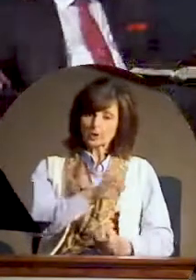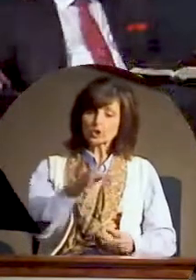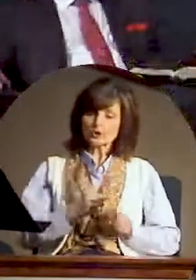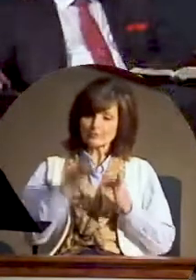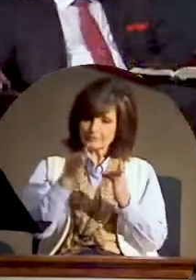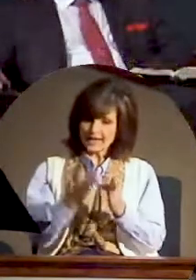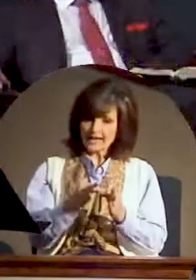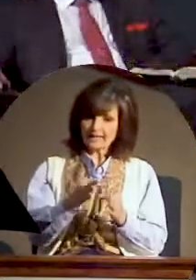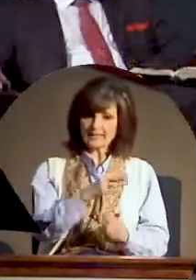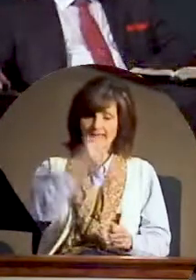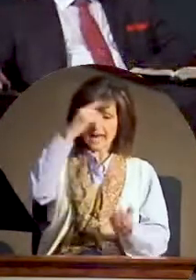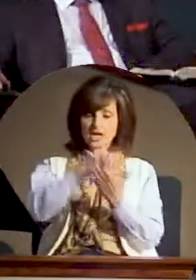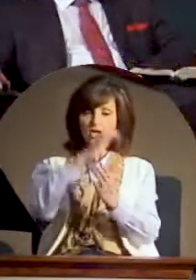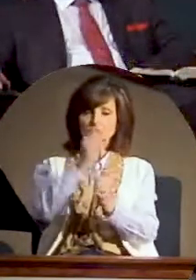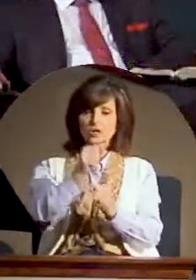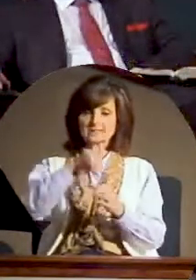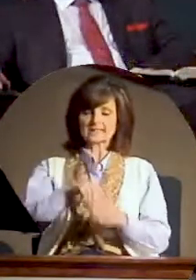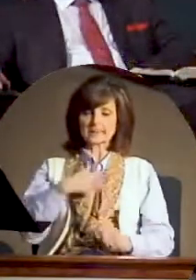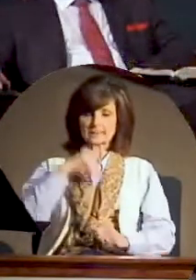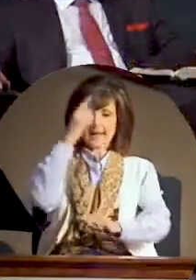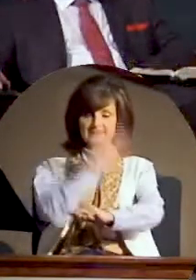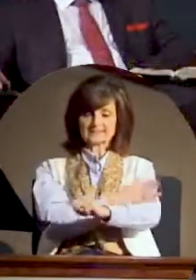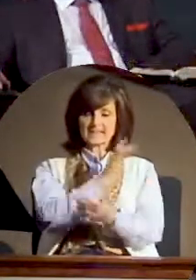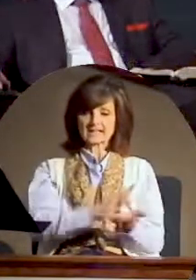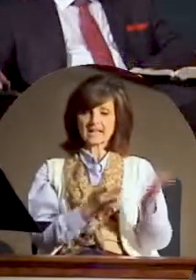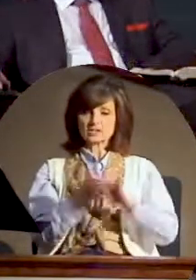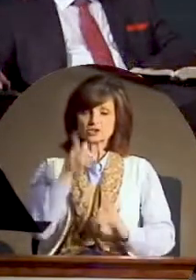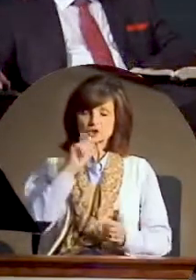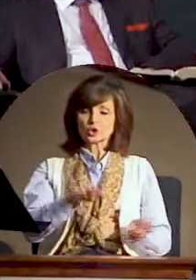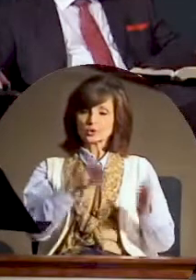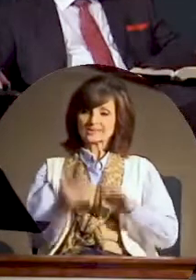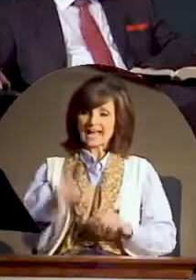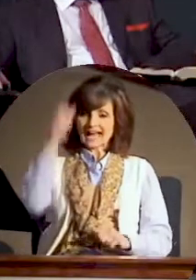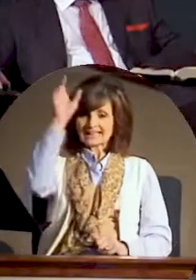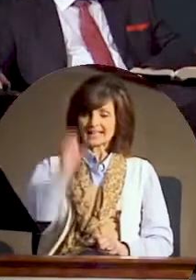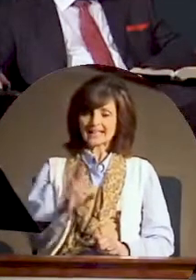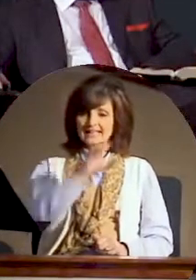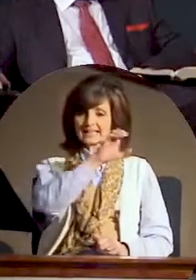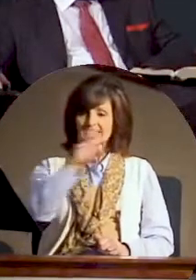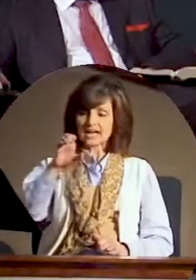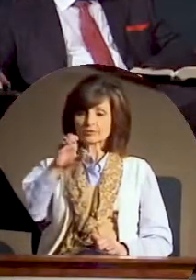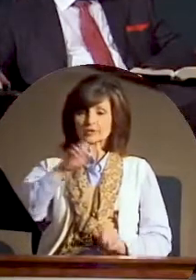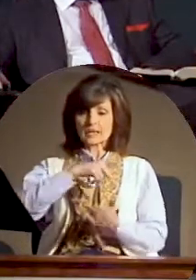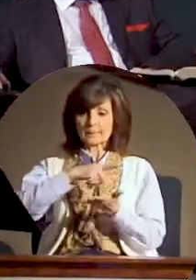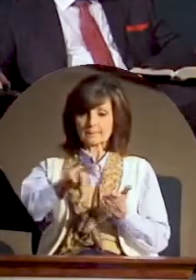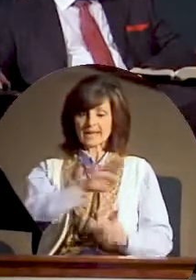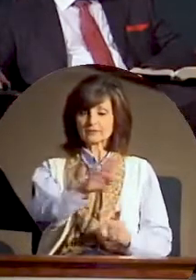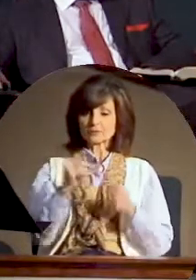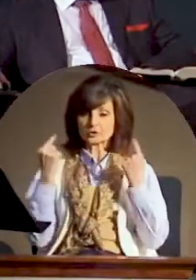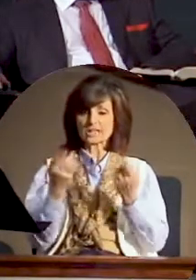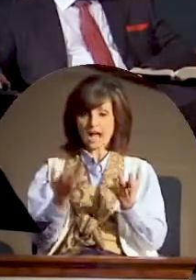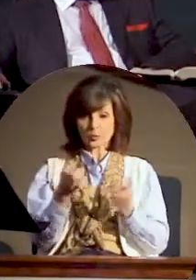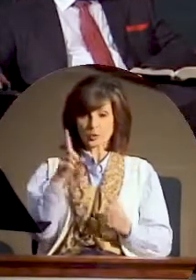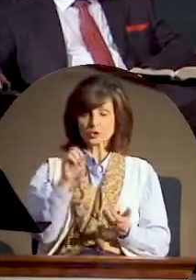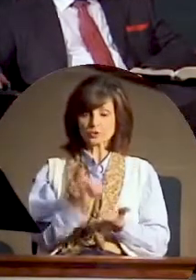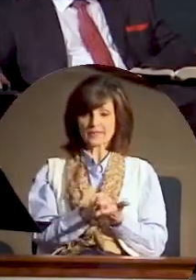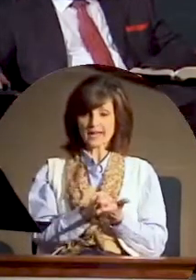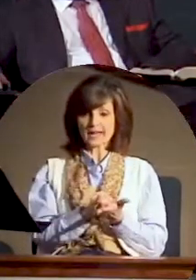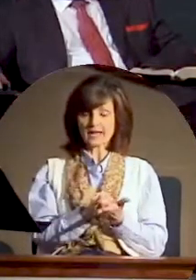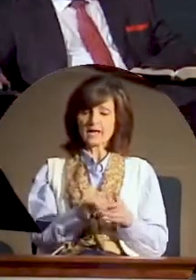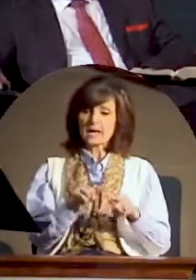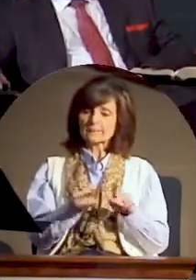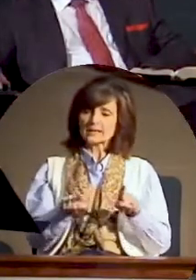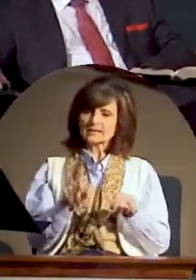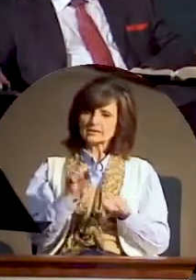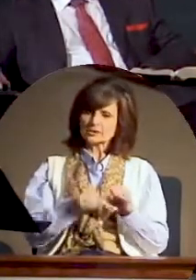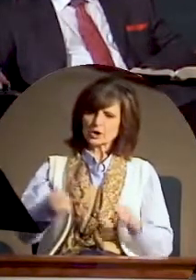faith and your trust in my Son Jesus, who died for you on Calvary and made the ultimate payment for your sins. I want you to do that. But so as you